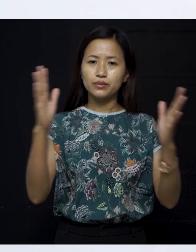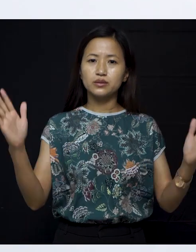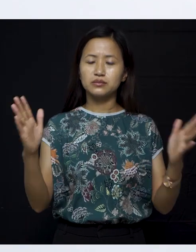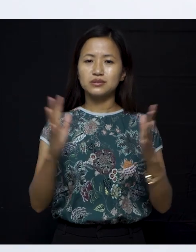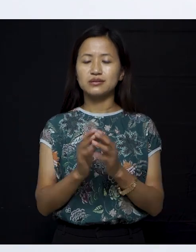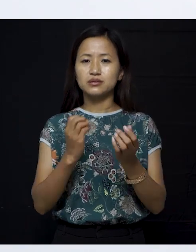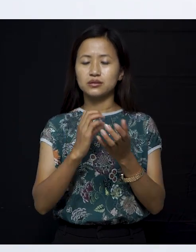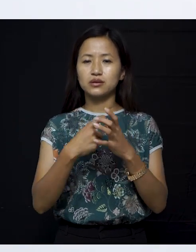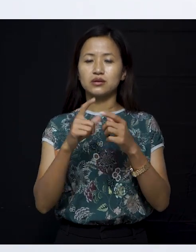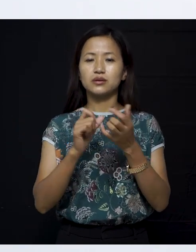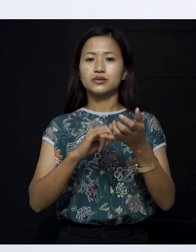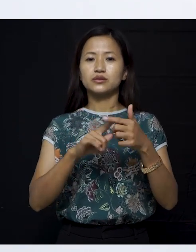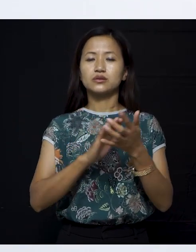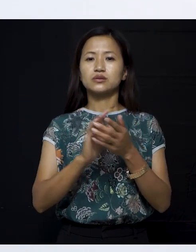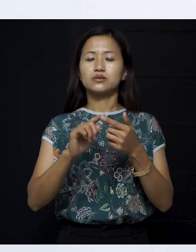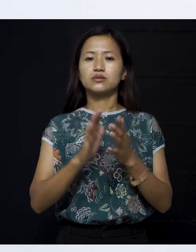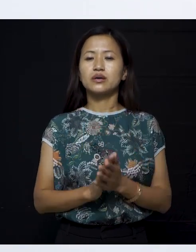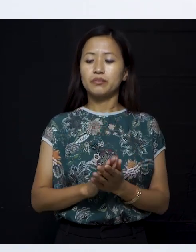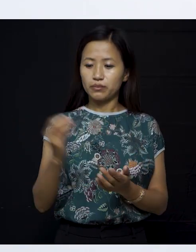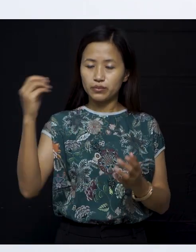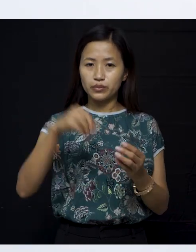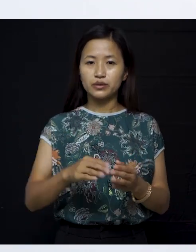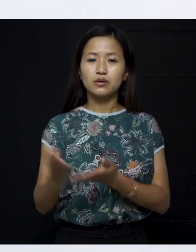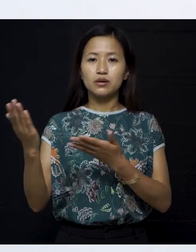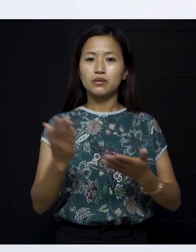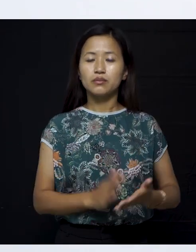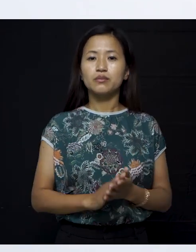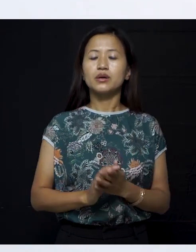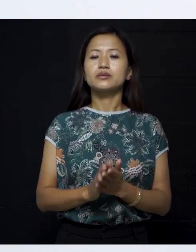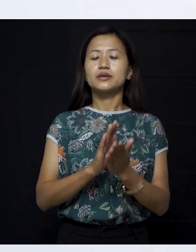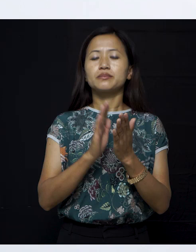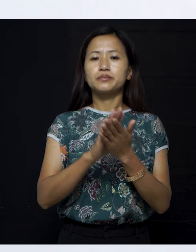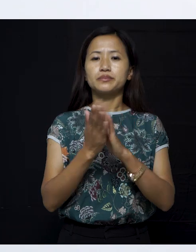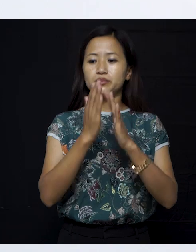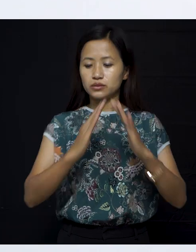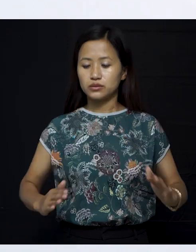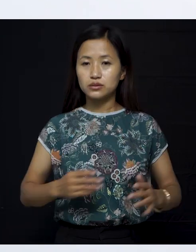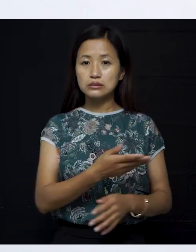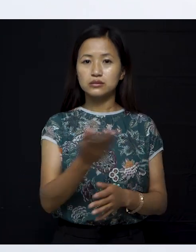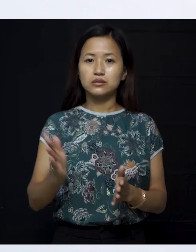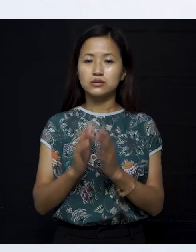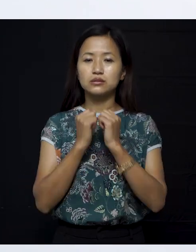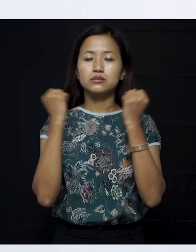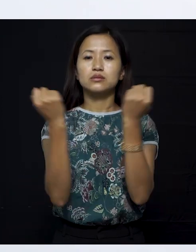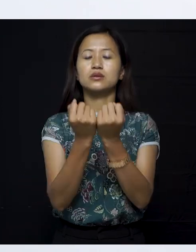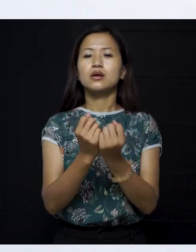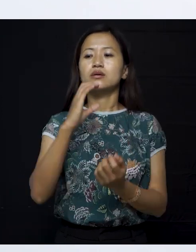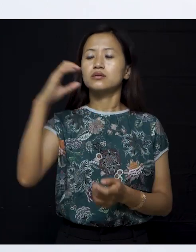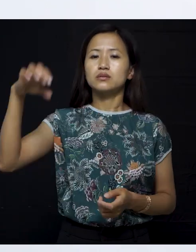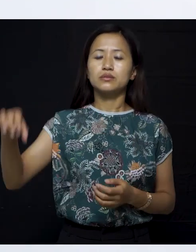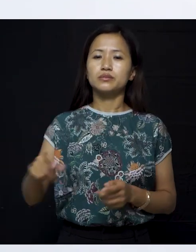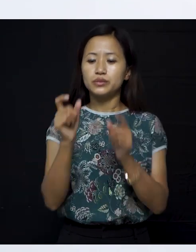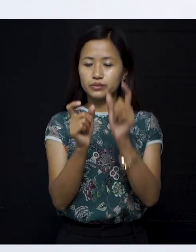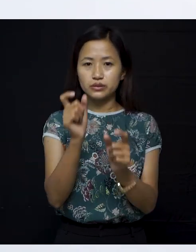them. So in order to bring peace among the society, in order to do something good for this country so that the